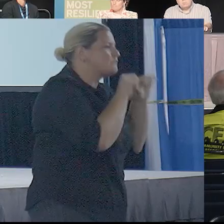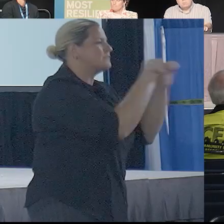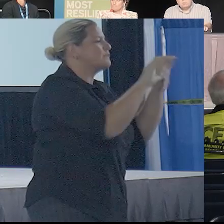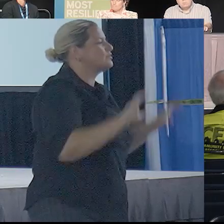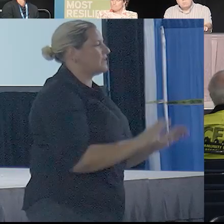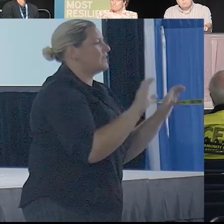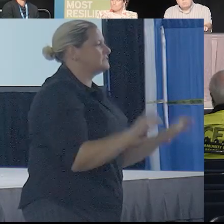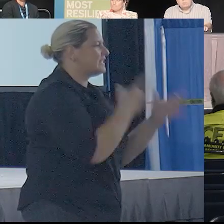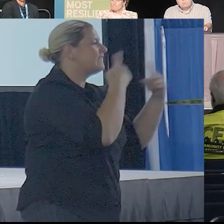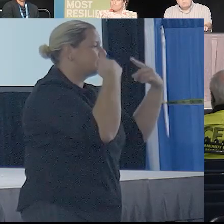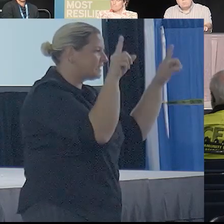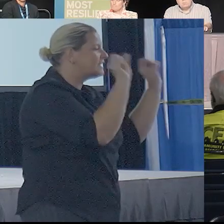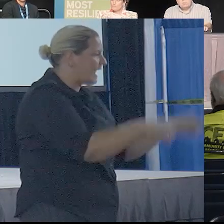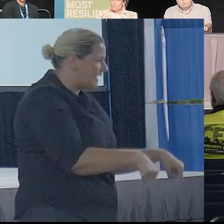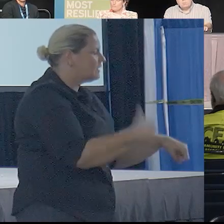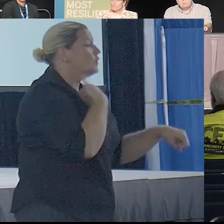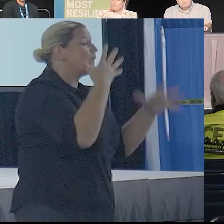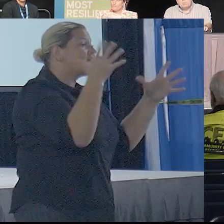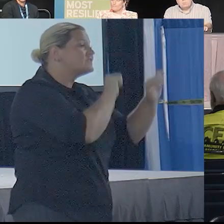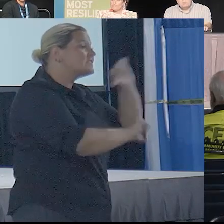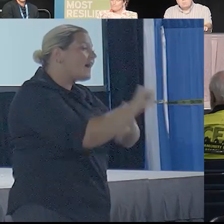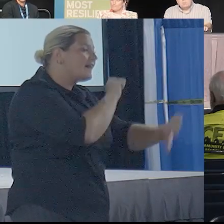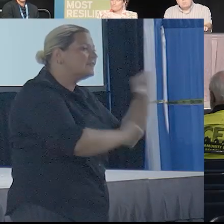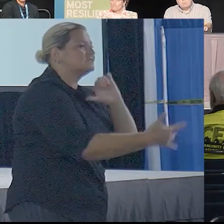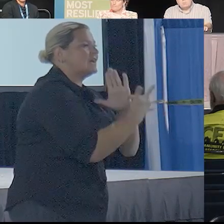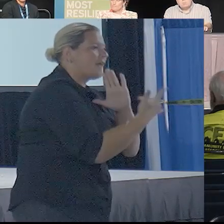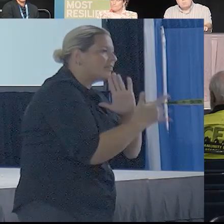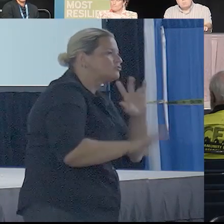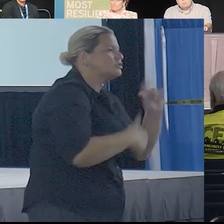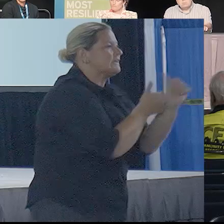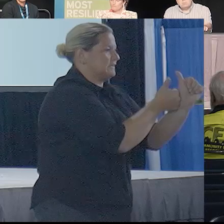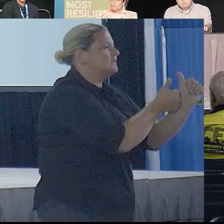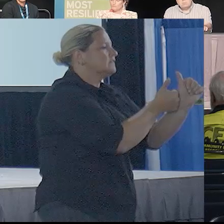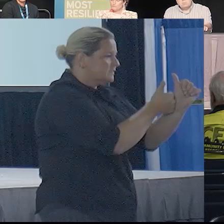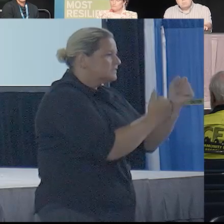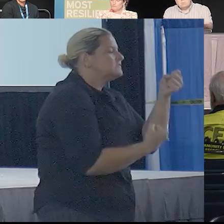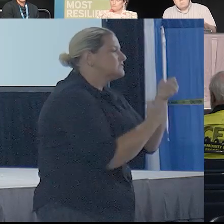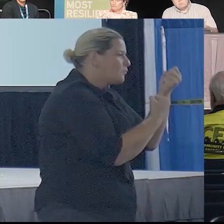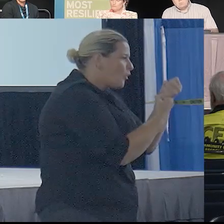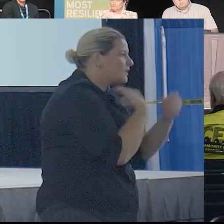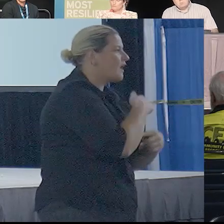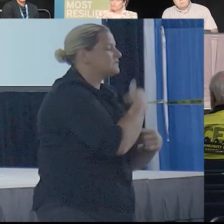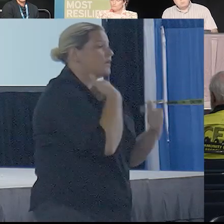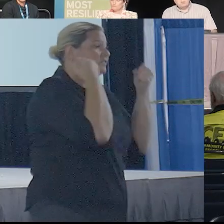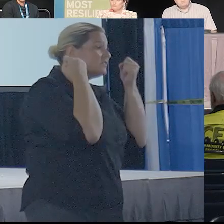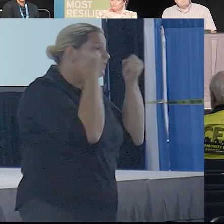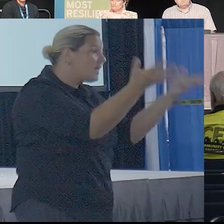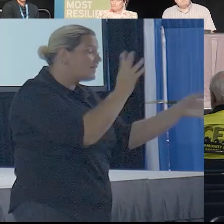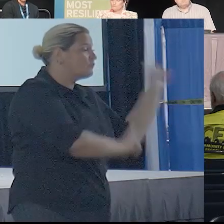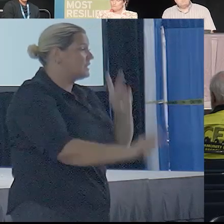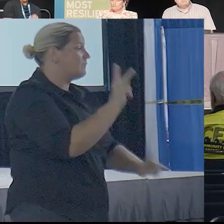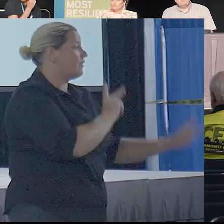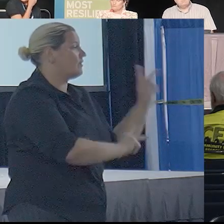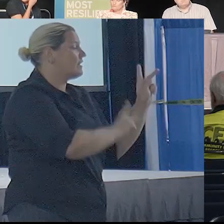have a lot of science behind us. We have a lot of wherewithal here. And we have a lot of people